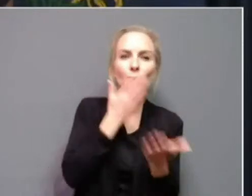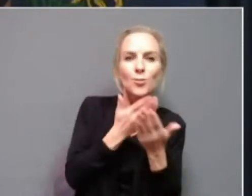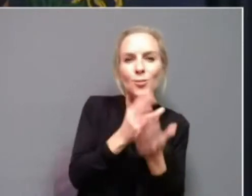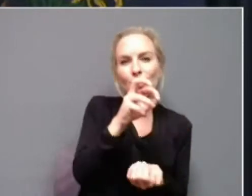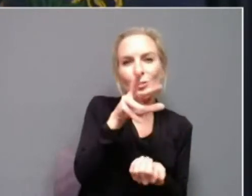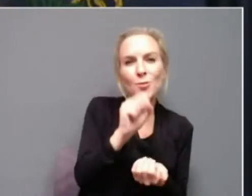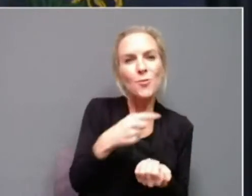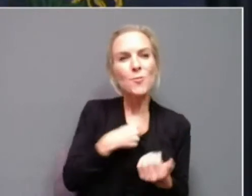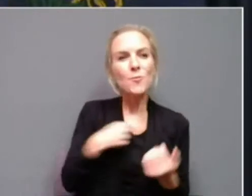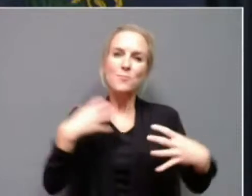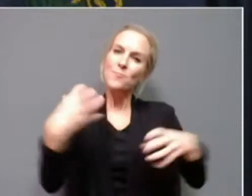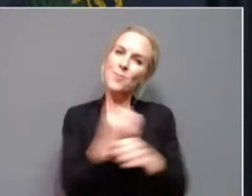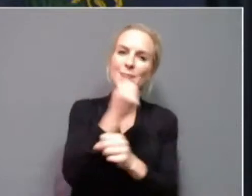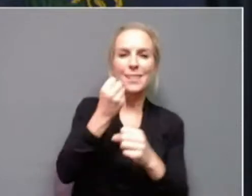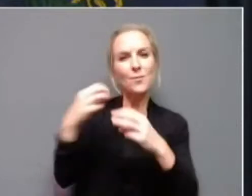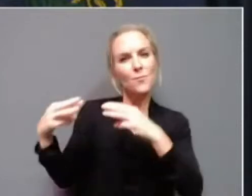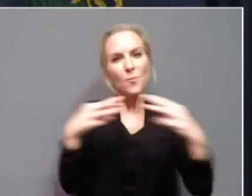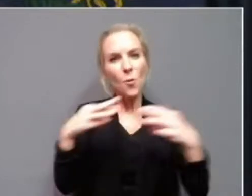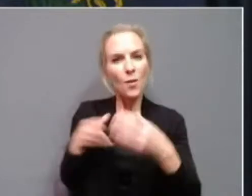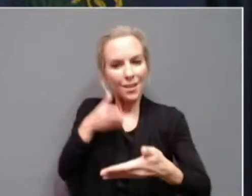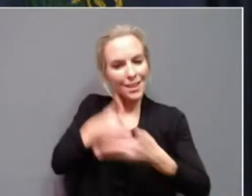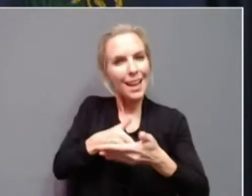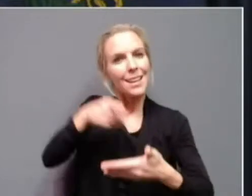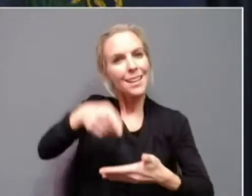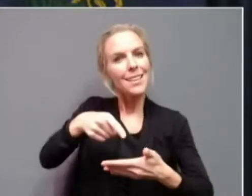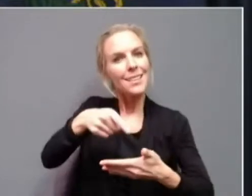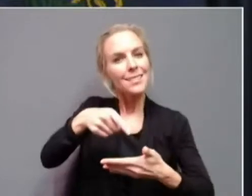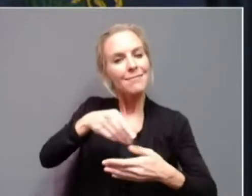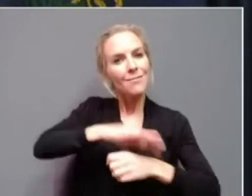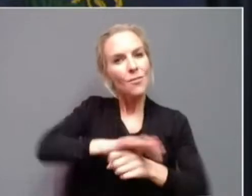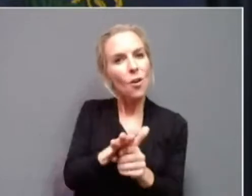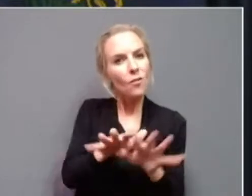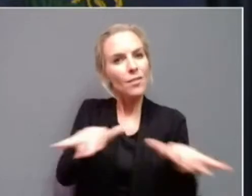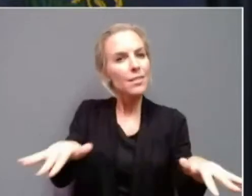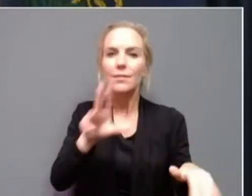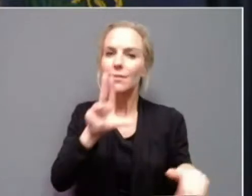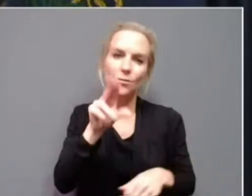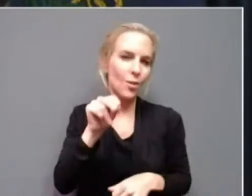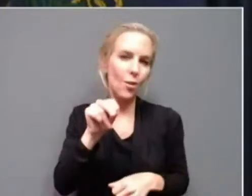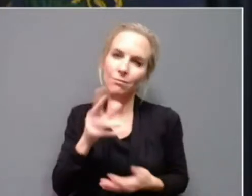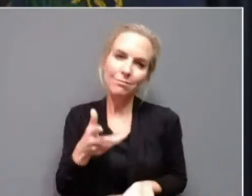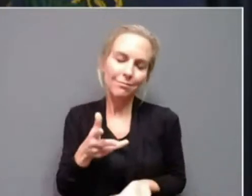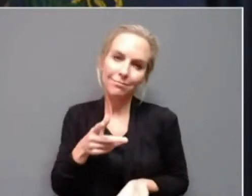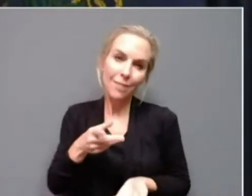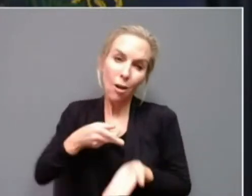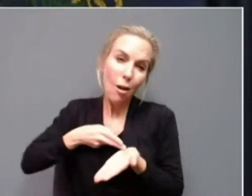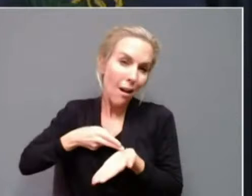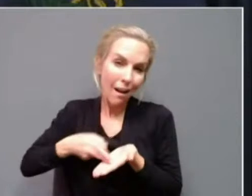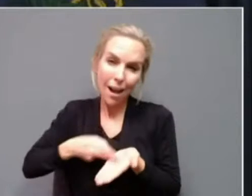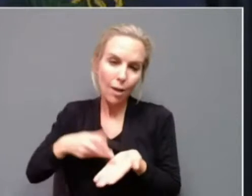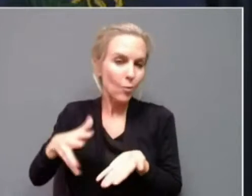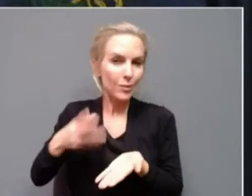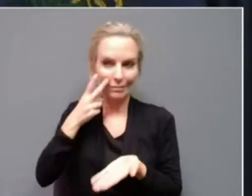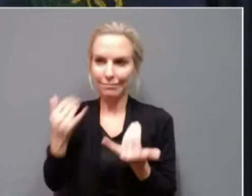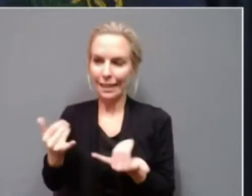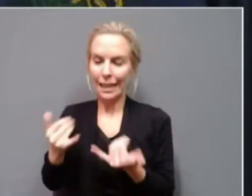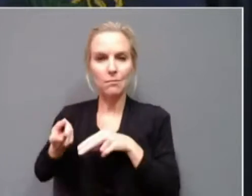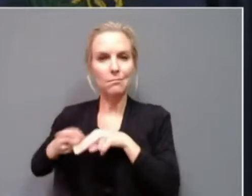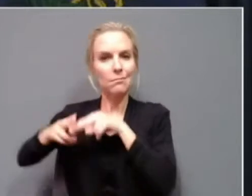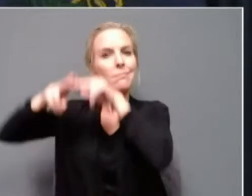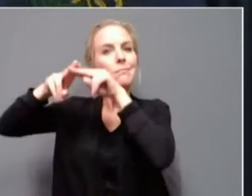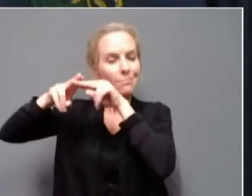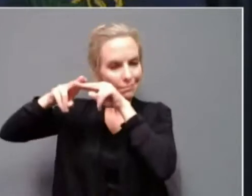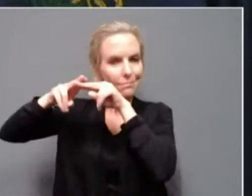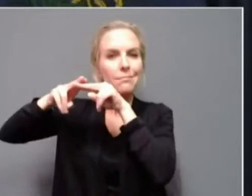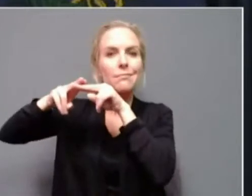against this virus, that is just not true. Currently, we are seeing an increase of COVID-19 patients in our own